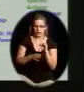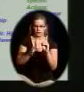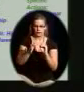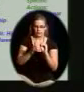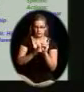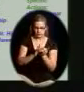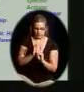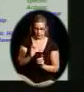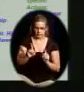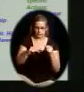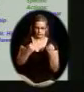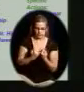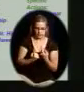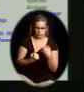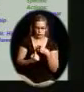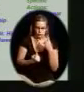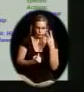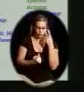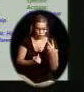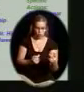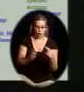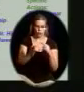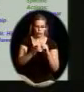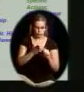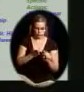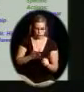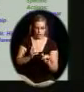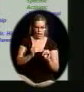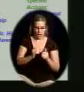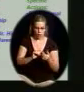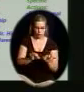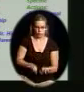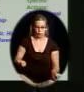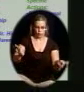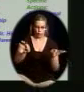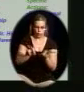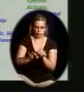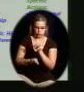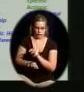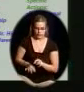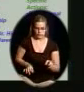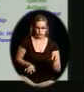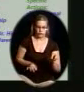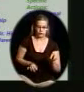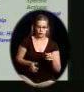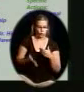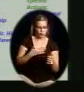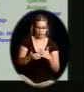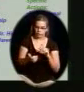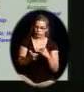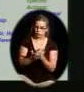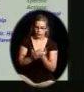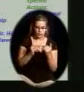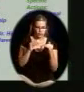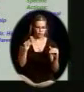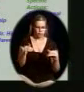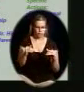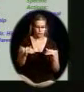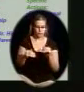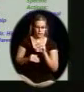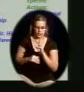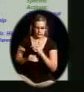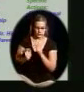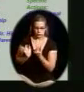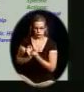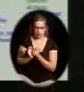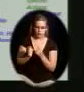hit very heavily, and we saw in the research, was how important transitions are, whatever grade level we're talking about. In our particular case, 6th grade